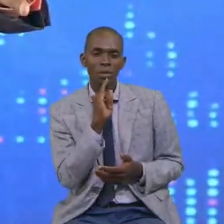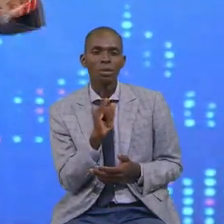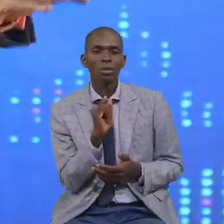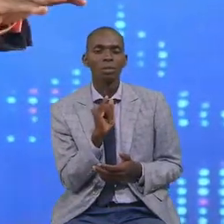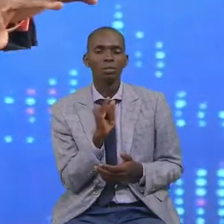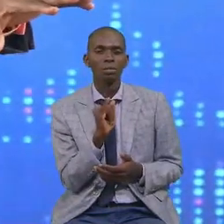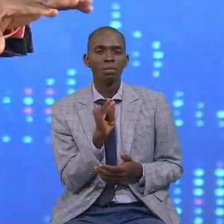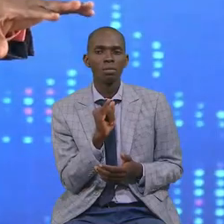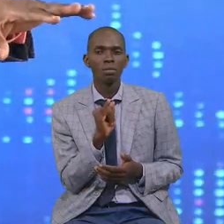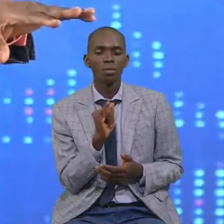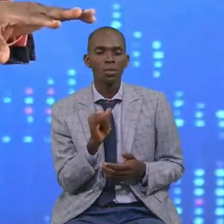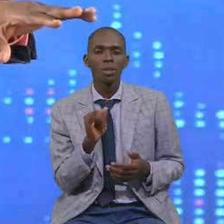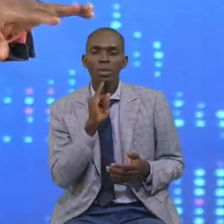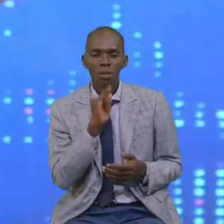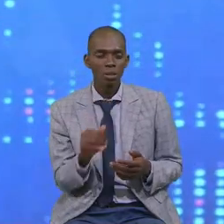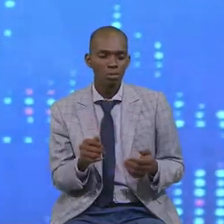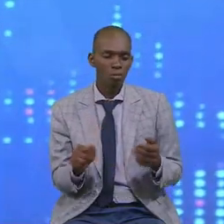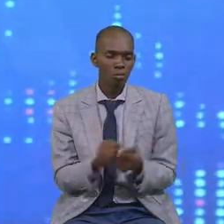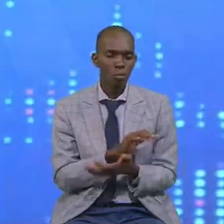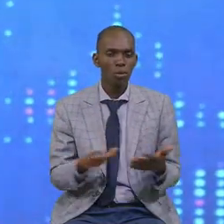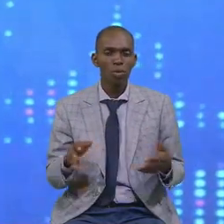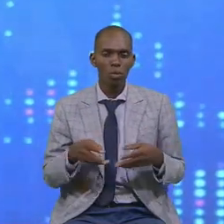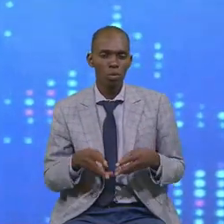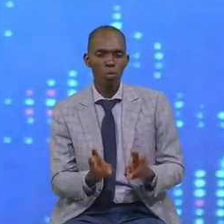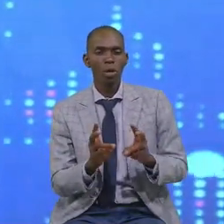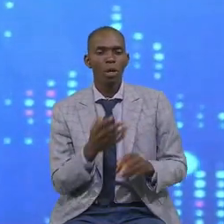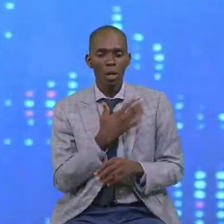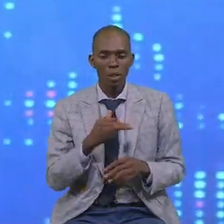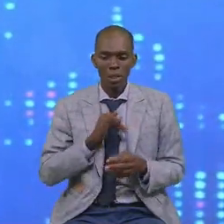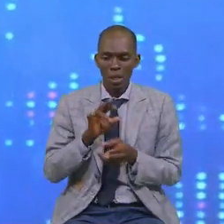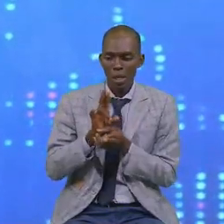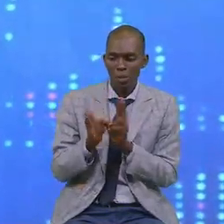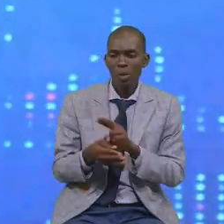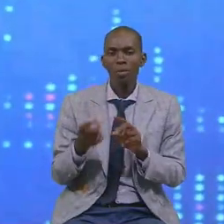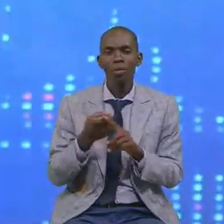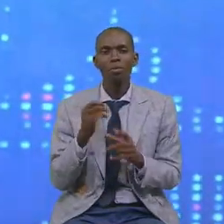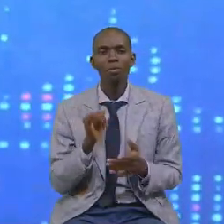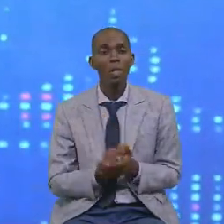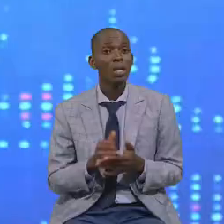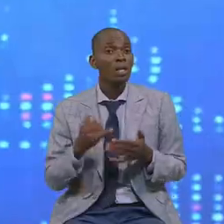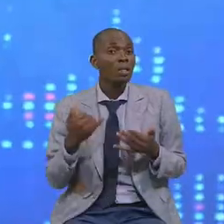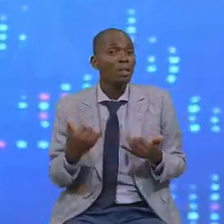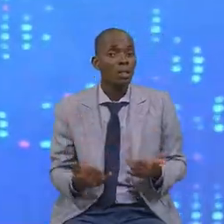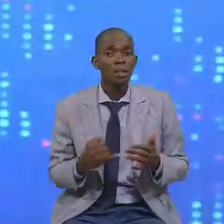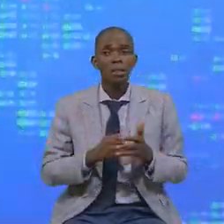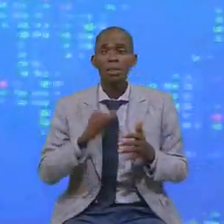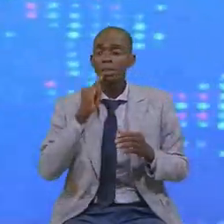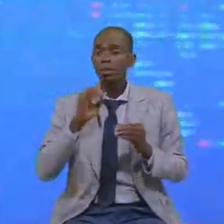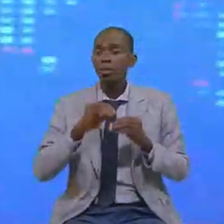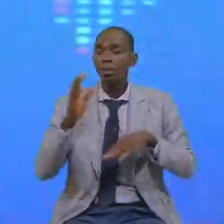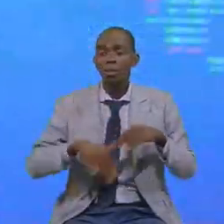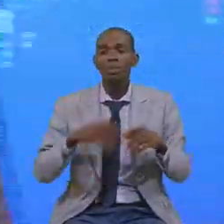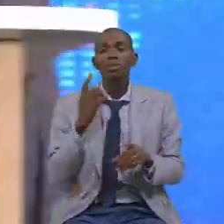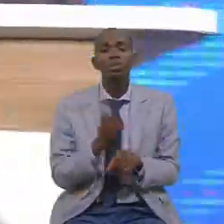that is a ruinous road, and I repent from that. Now, it goes beyond even repentance.